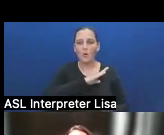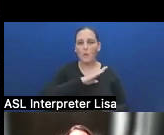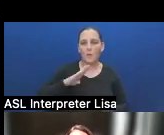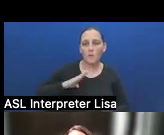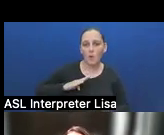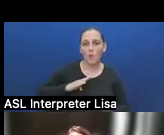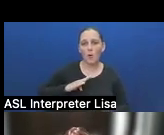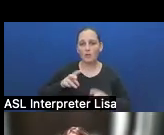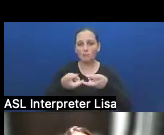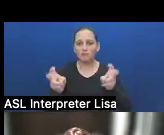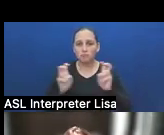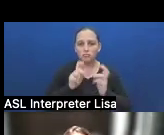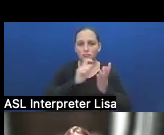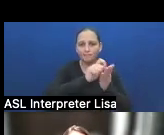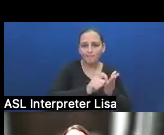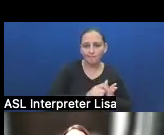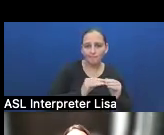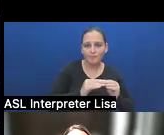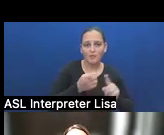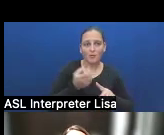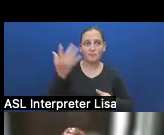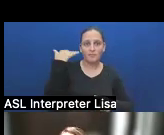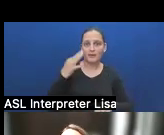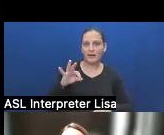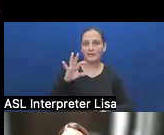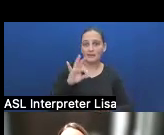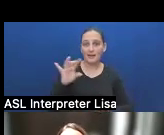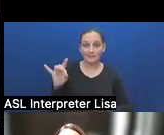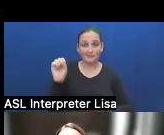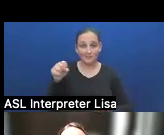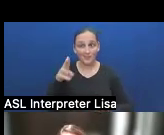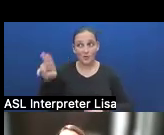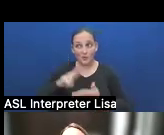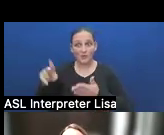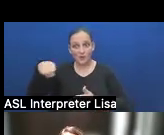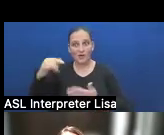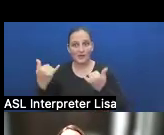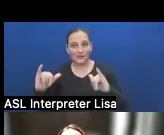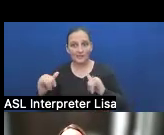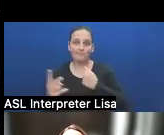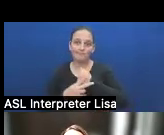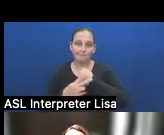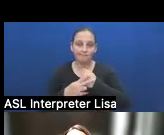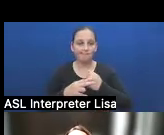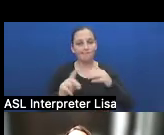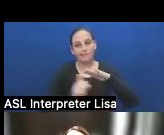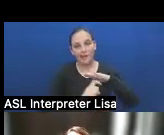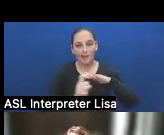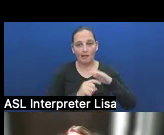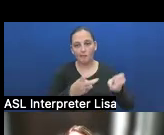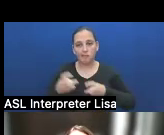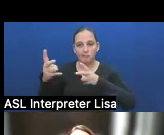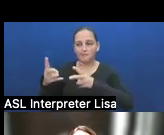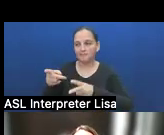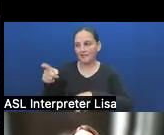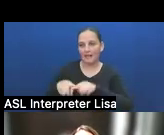minutes from 1998. Yes, universities have them. Yes, they tend to be scanned. Yes, they're inaccessible. And they're never